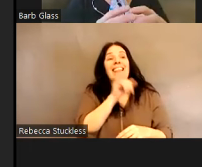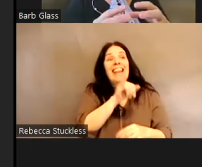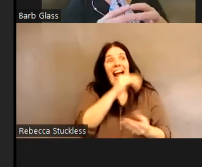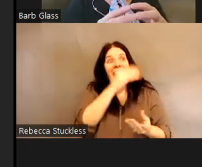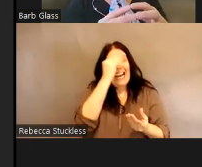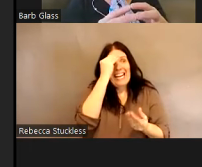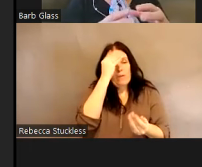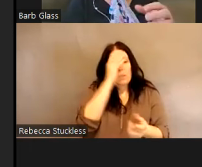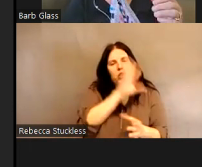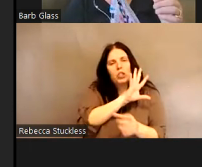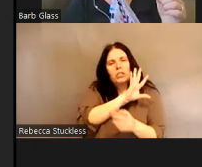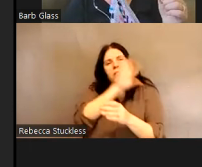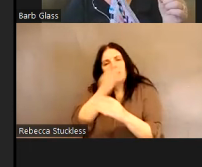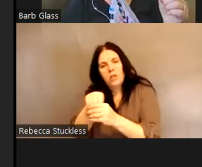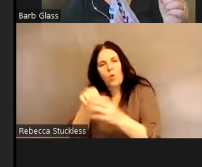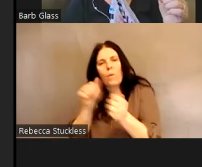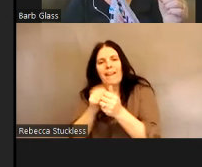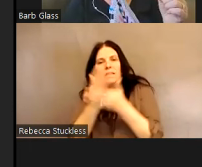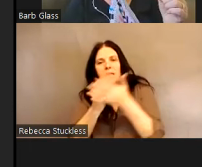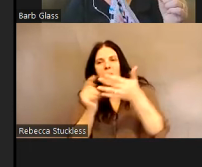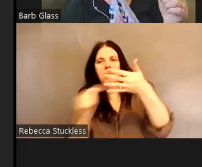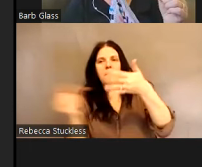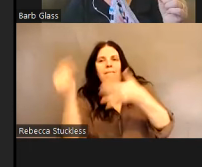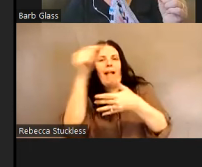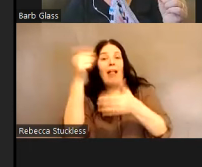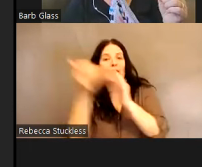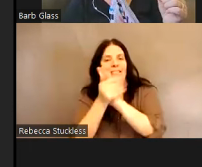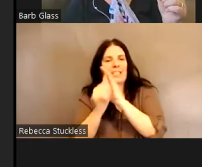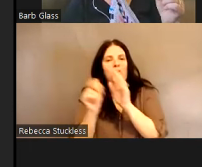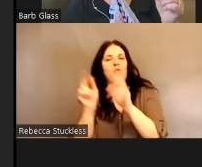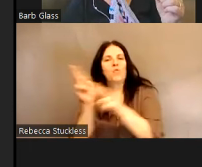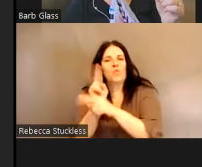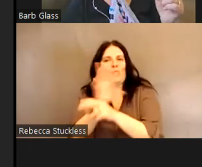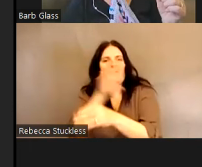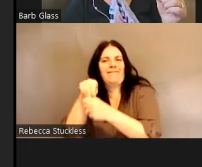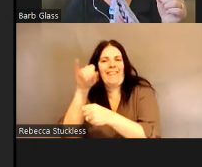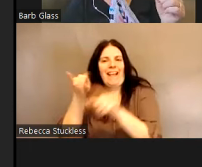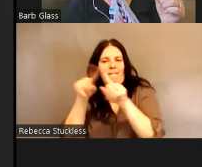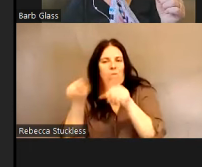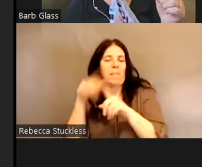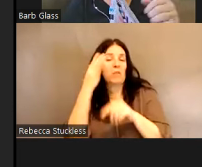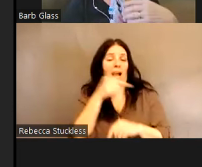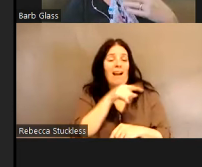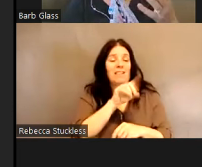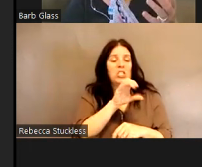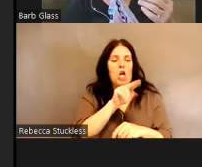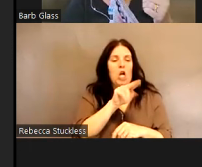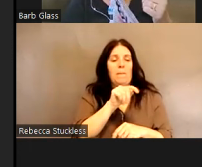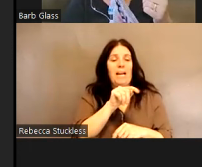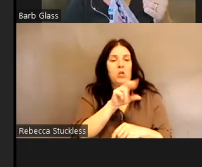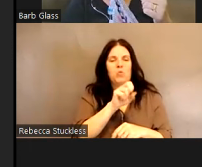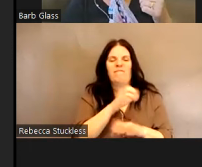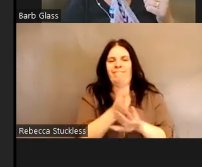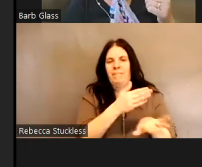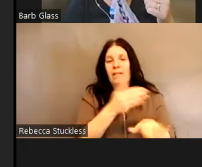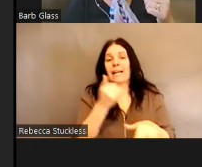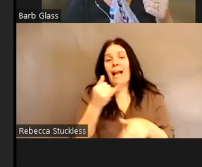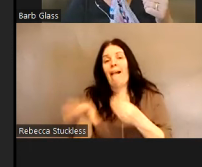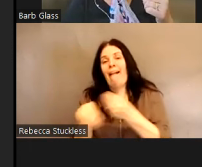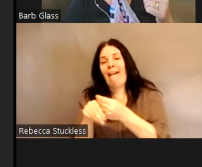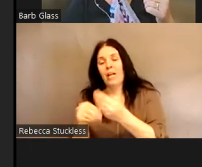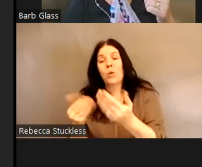worked into some of the other essential skills. So that's why document use no longer exists. And we have a new one called